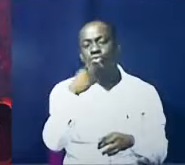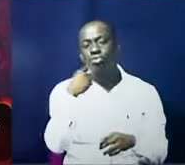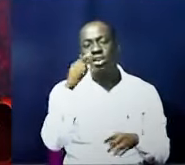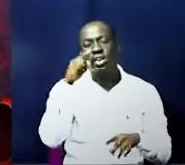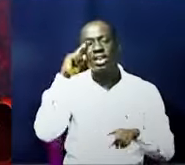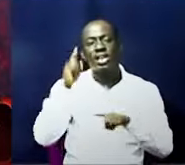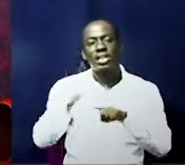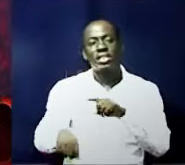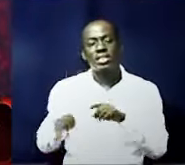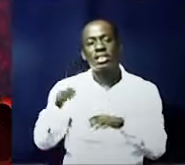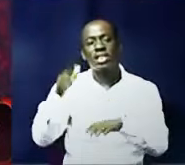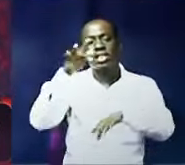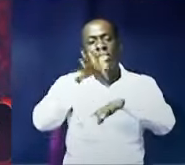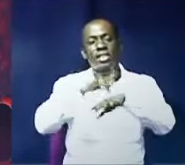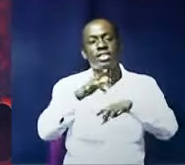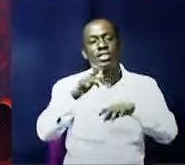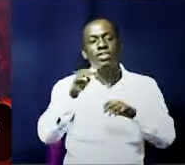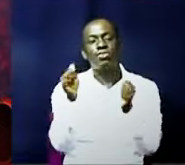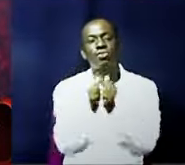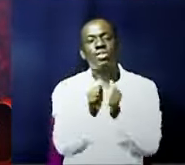infirmity,